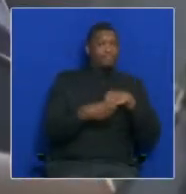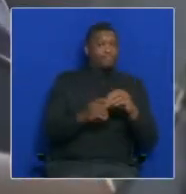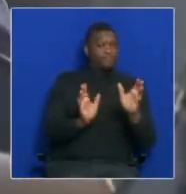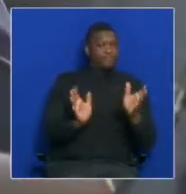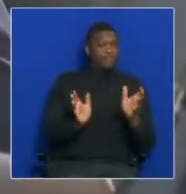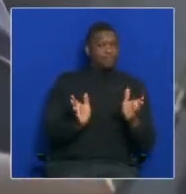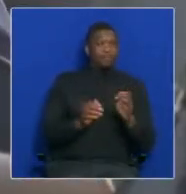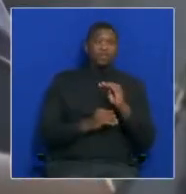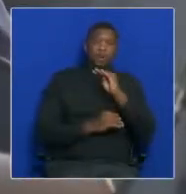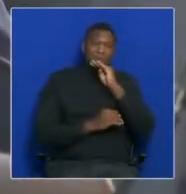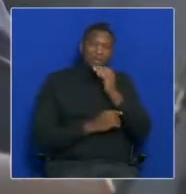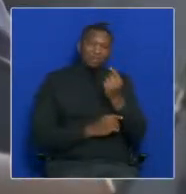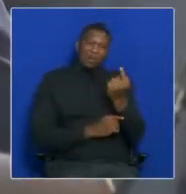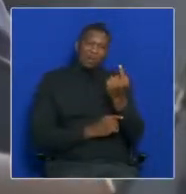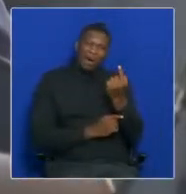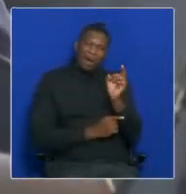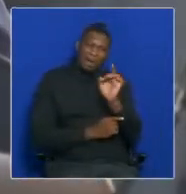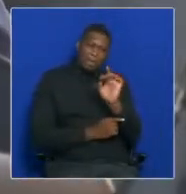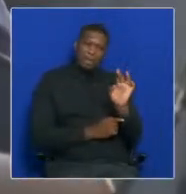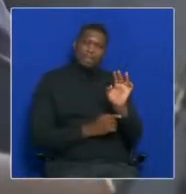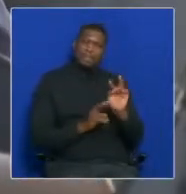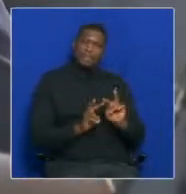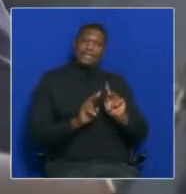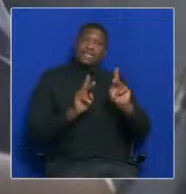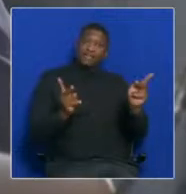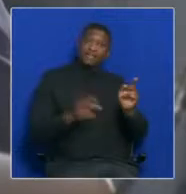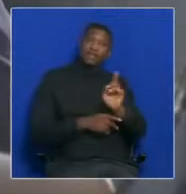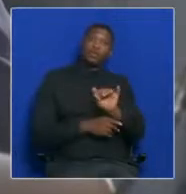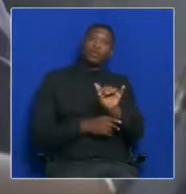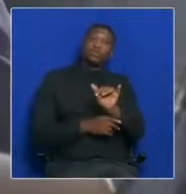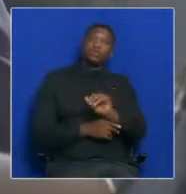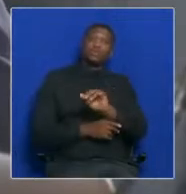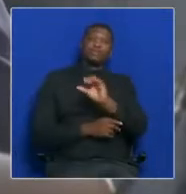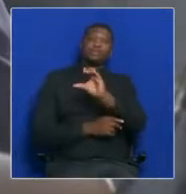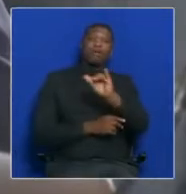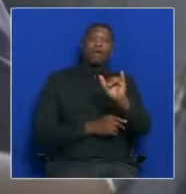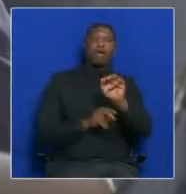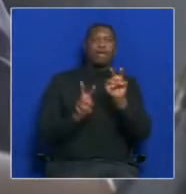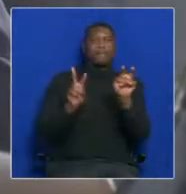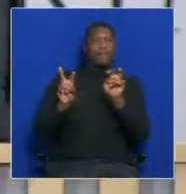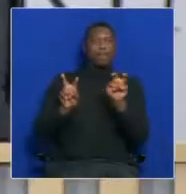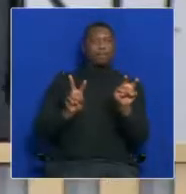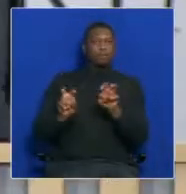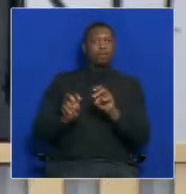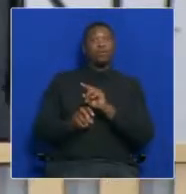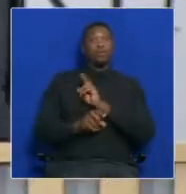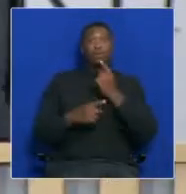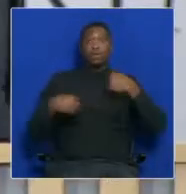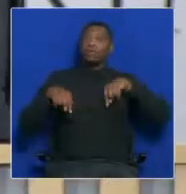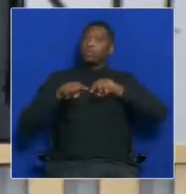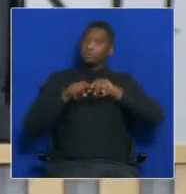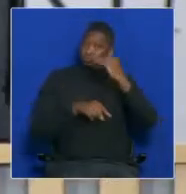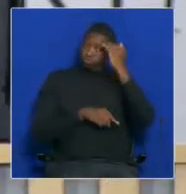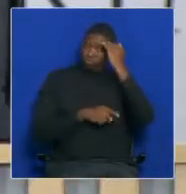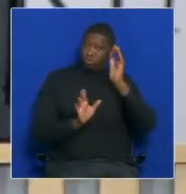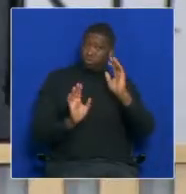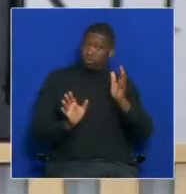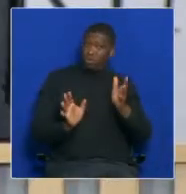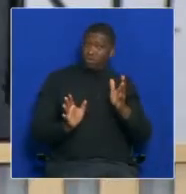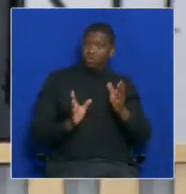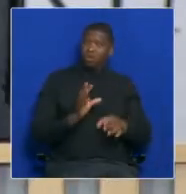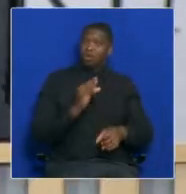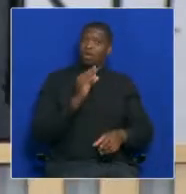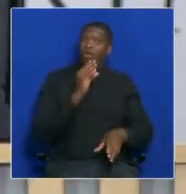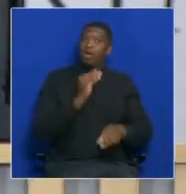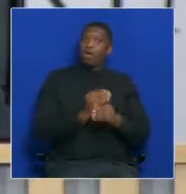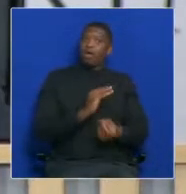different would be the CI matters, because we know from testimony before this commission that it didn't go through any